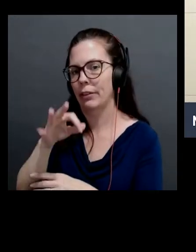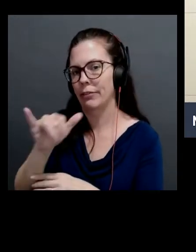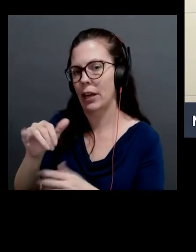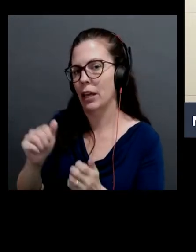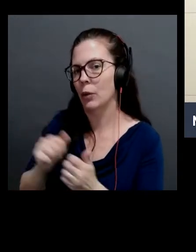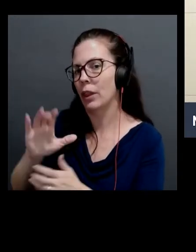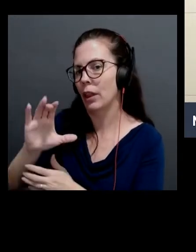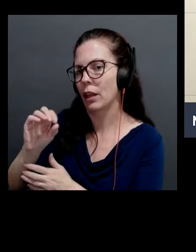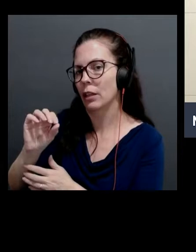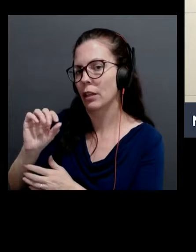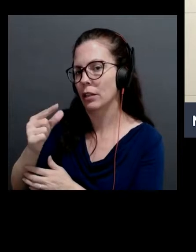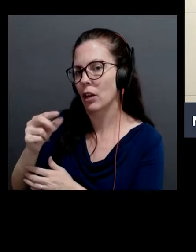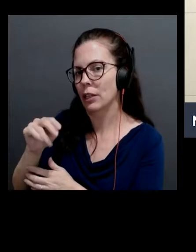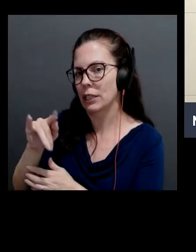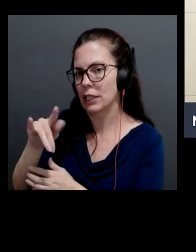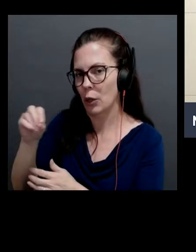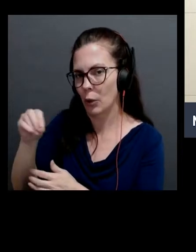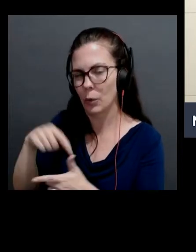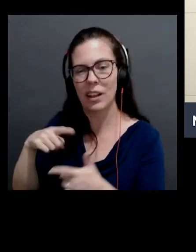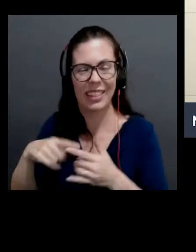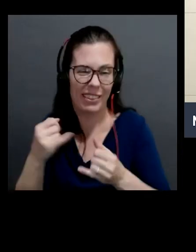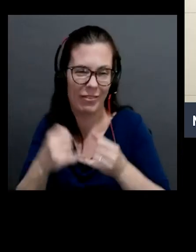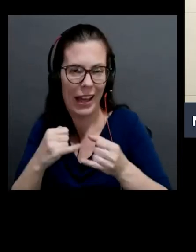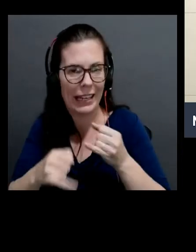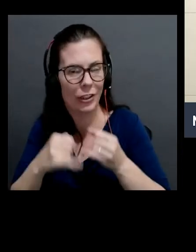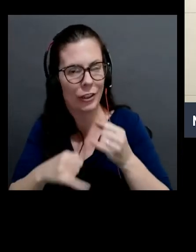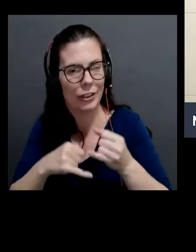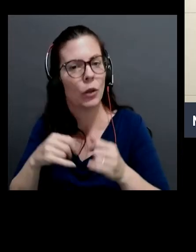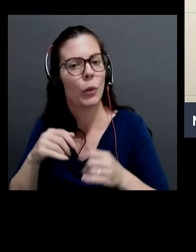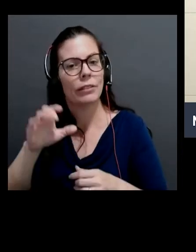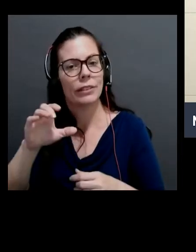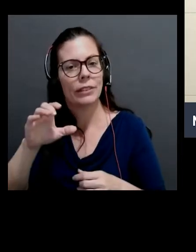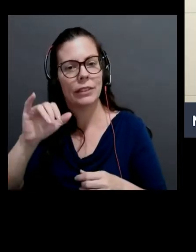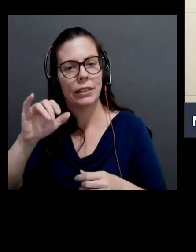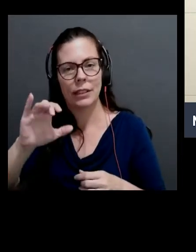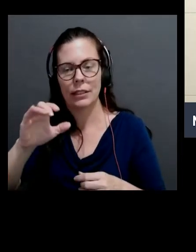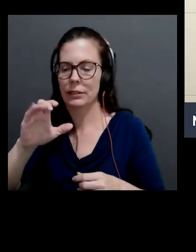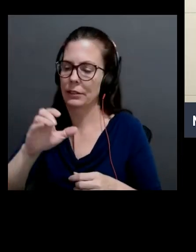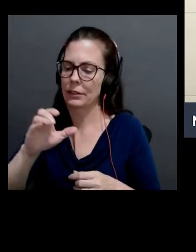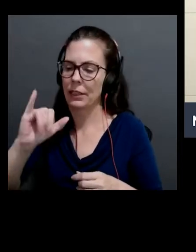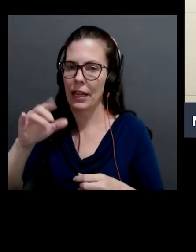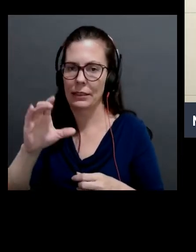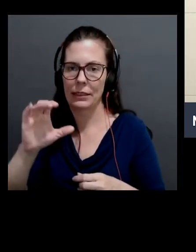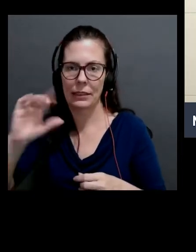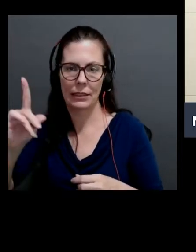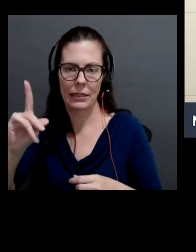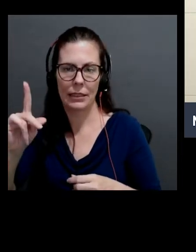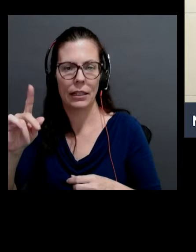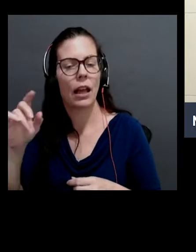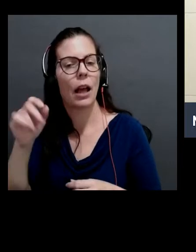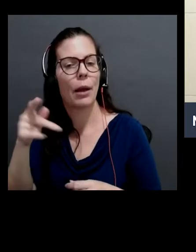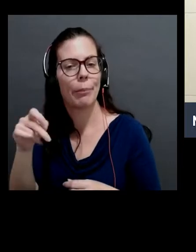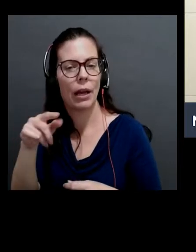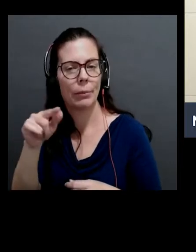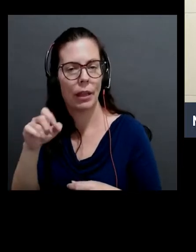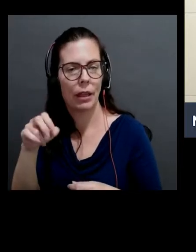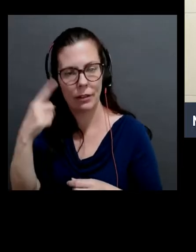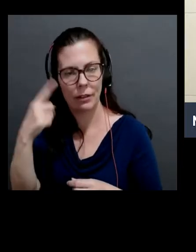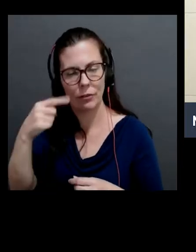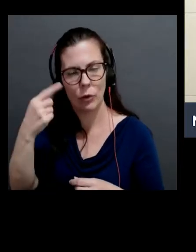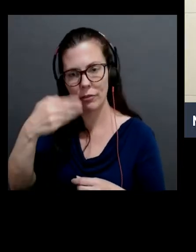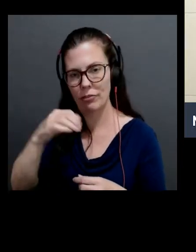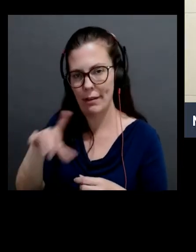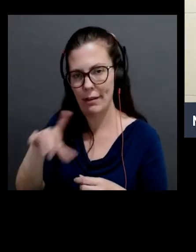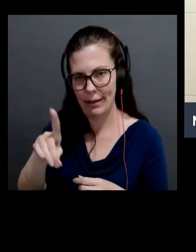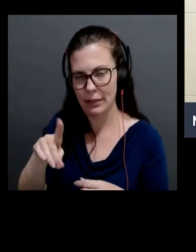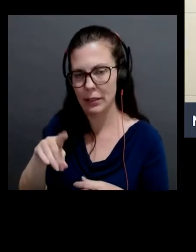kind of put a bow on everything, we have our CI/CD pipeline for our React front end, which will do